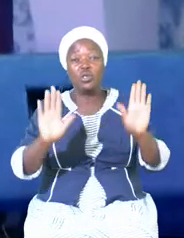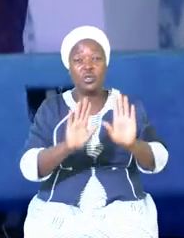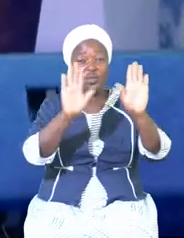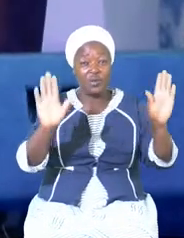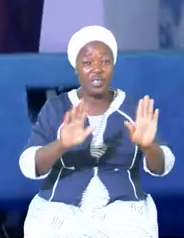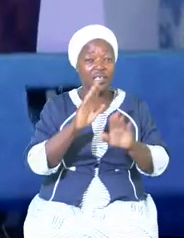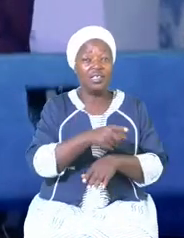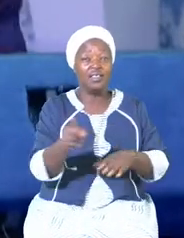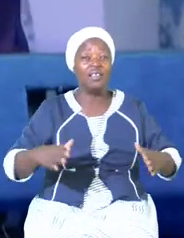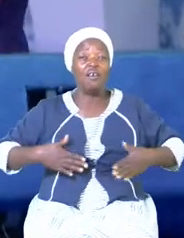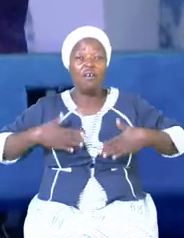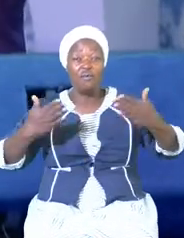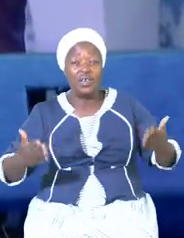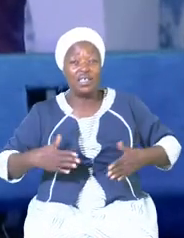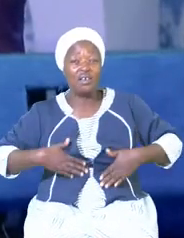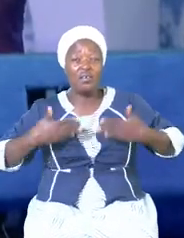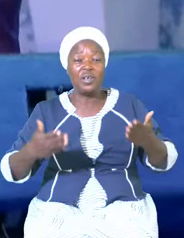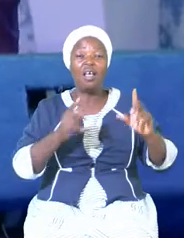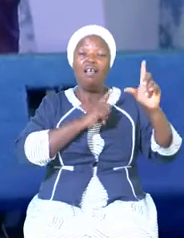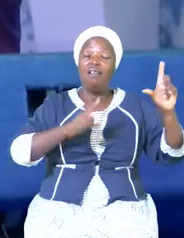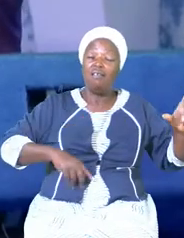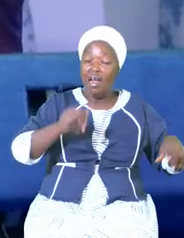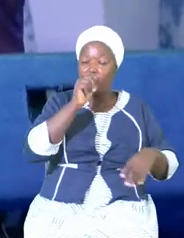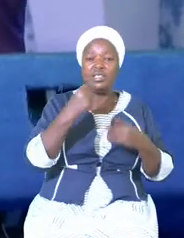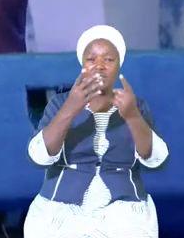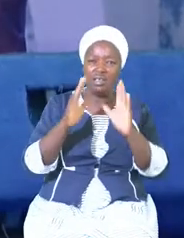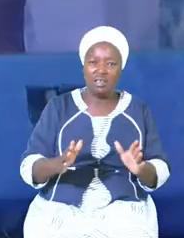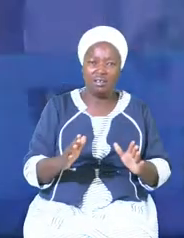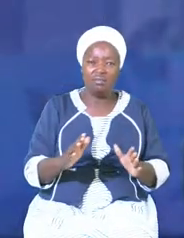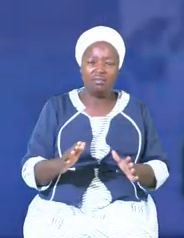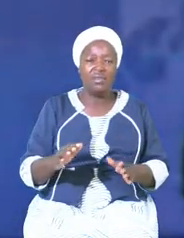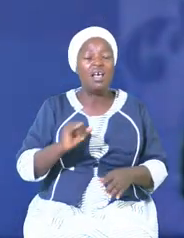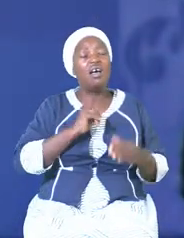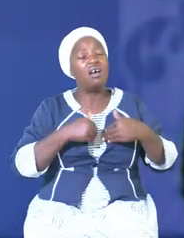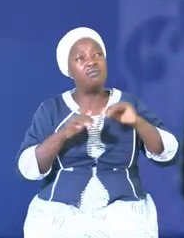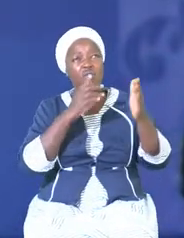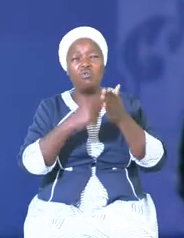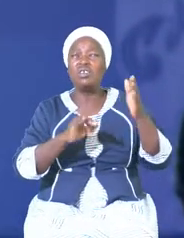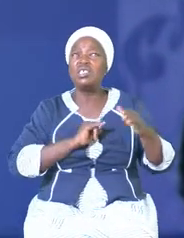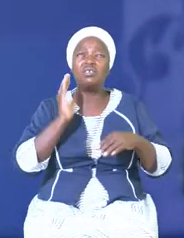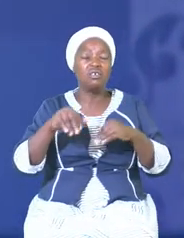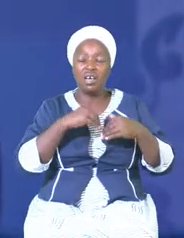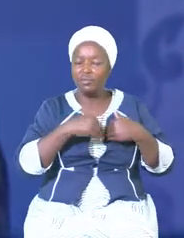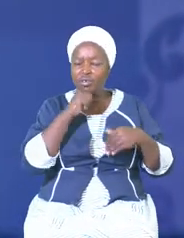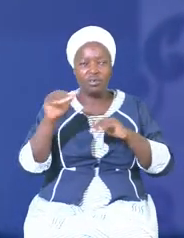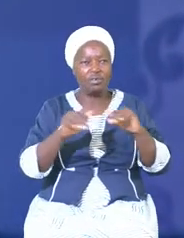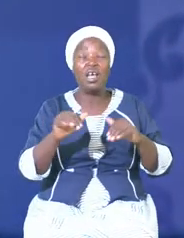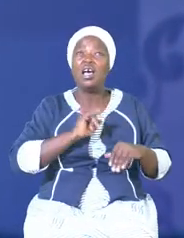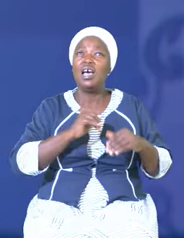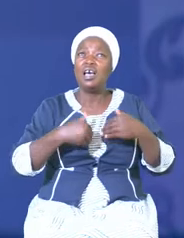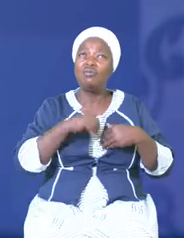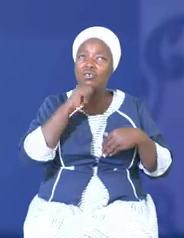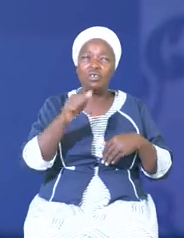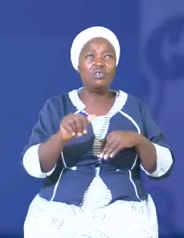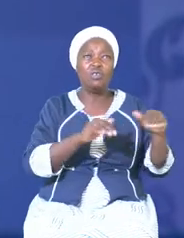they confess, Lord, I'm a sinner. I've done what I should not have done. I've not done what I should